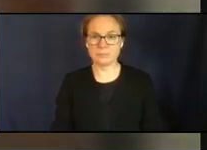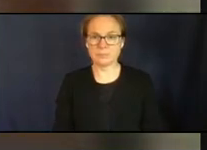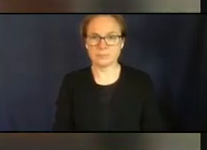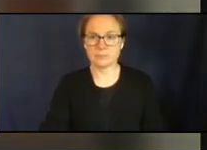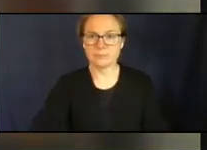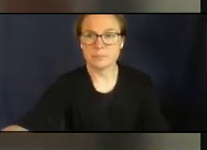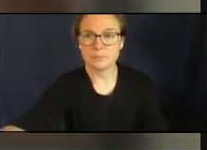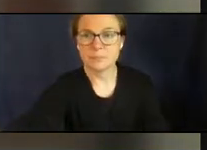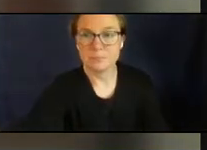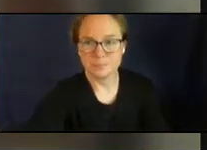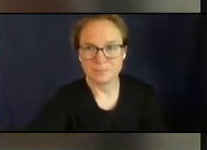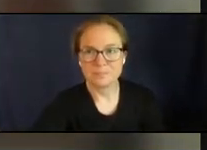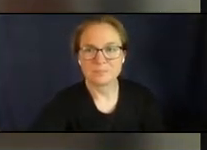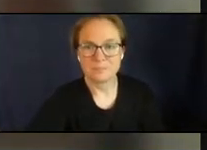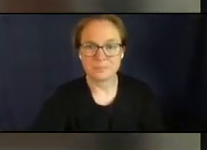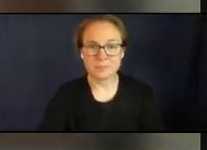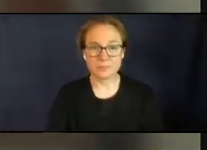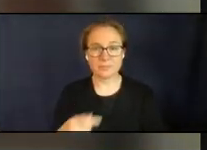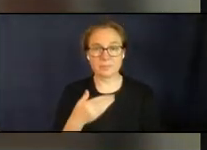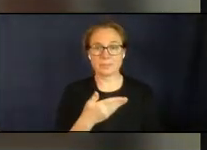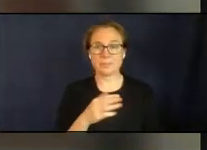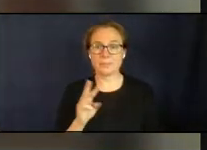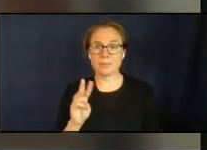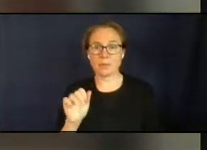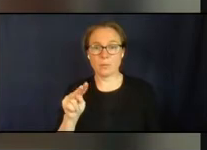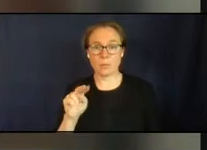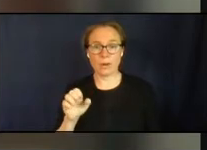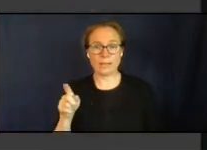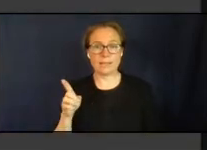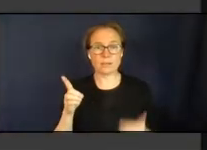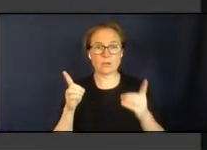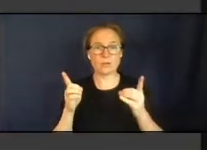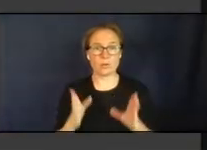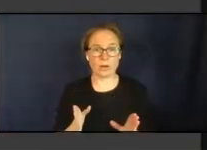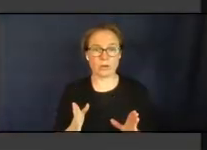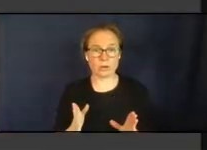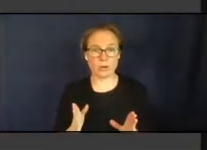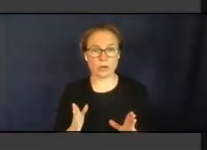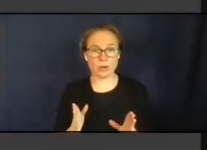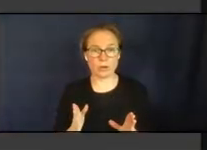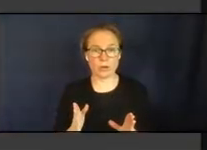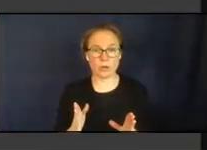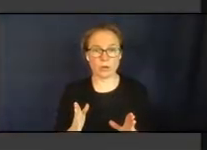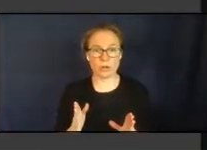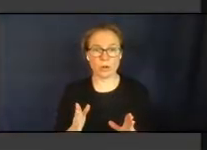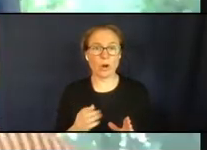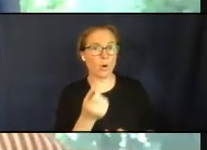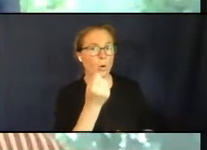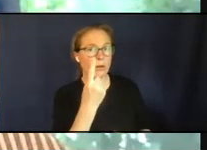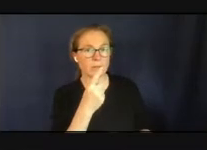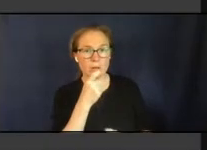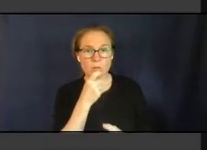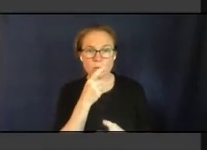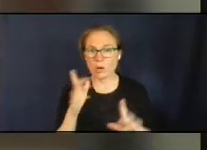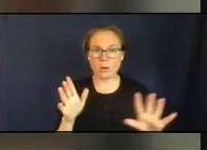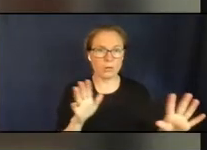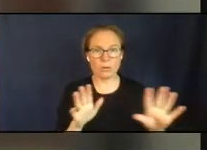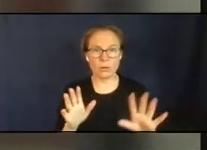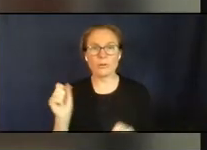of our Enterprise Project Management Office, who's been instrumental moving us through this. Yeah, sure. So